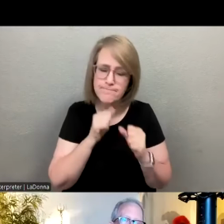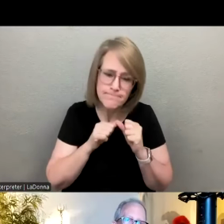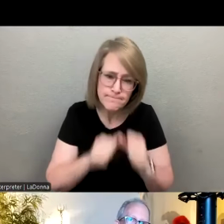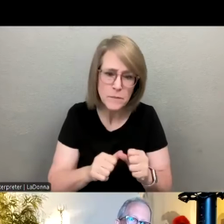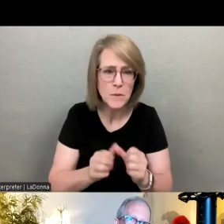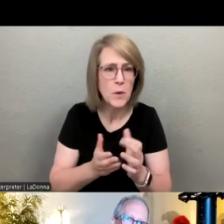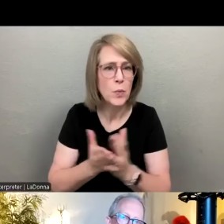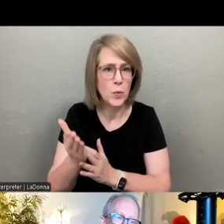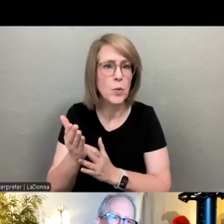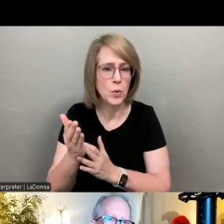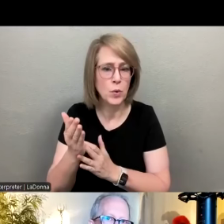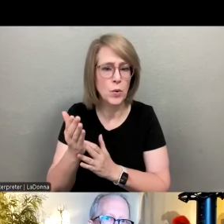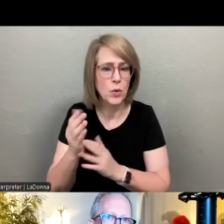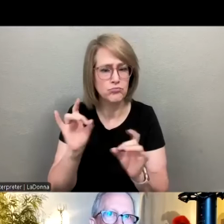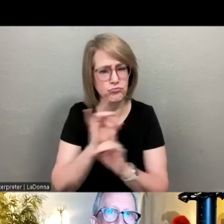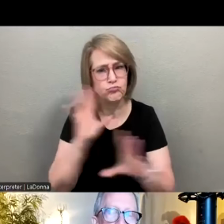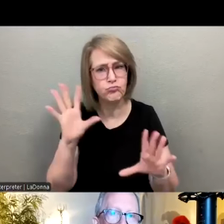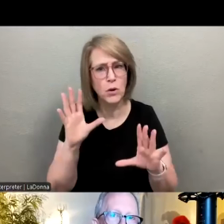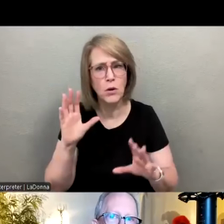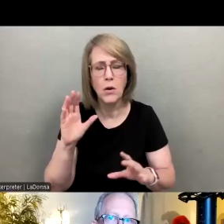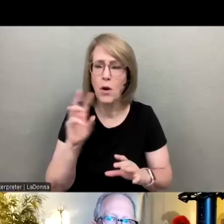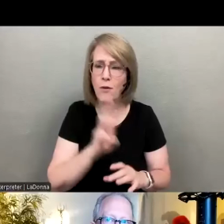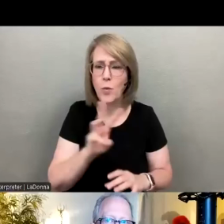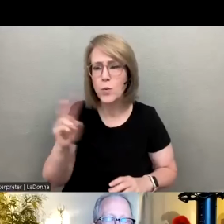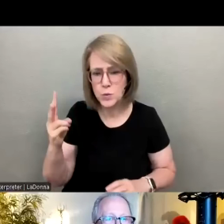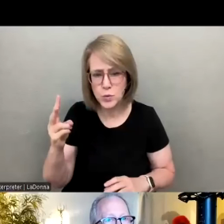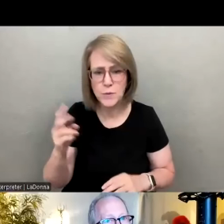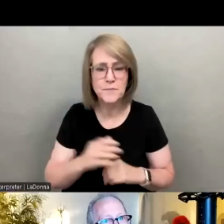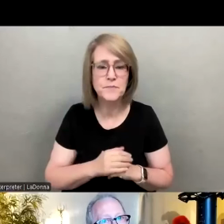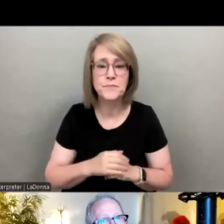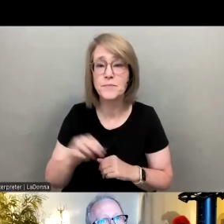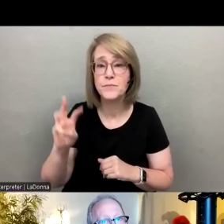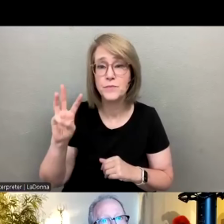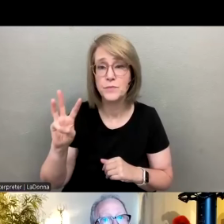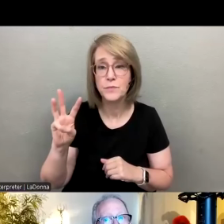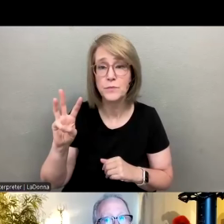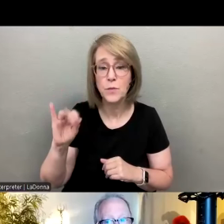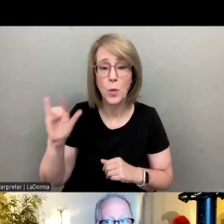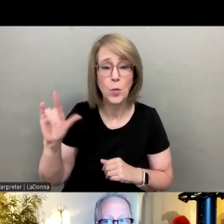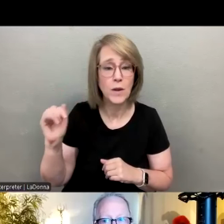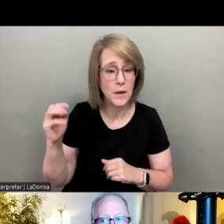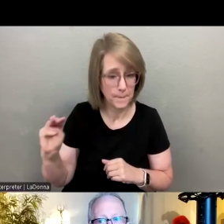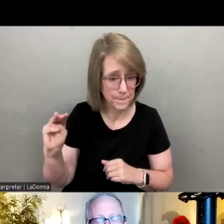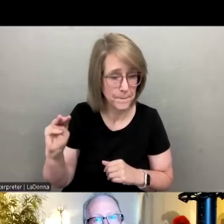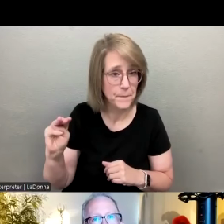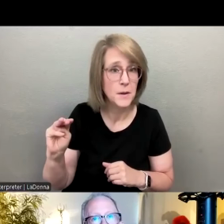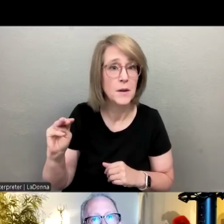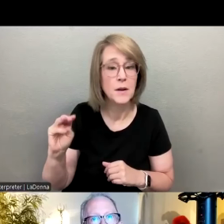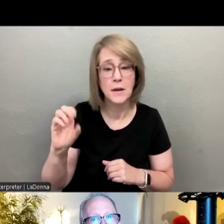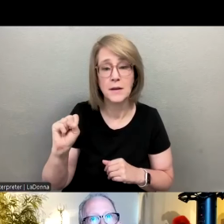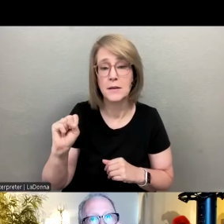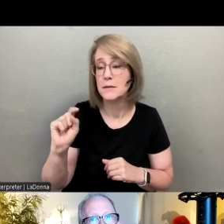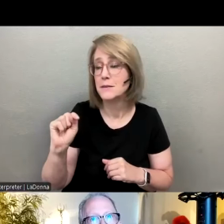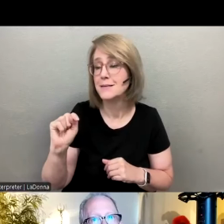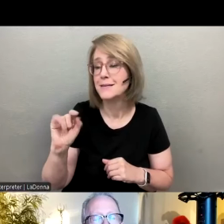through the horrors of World War II. And William Styron in many ways wrote A Darkness Visible because